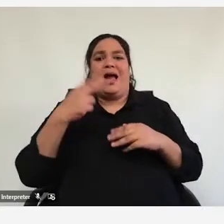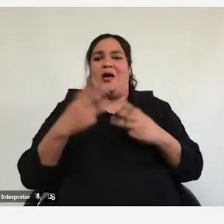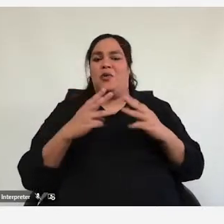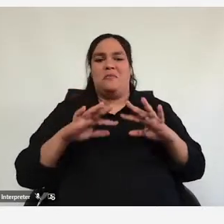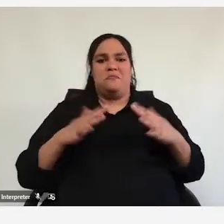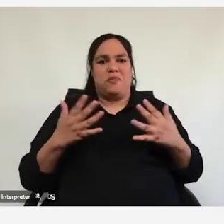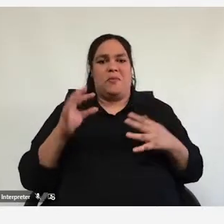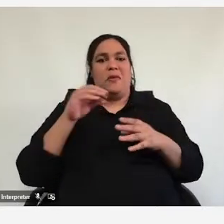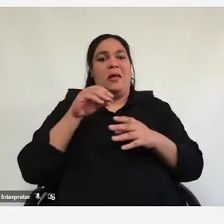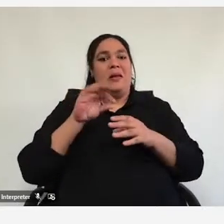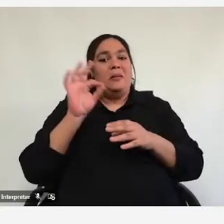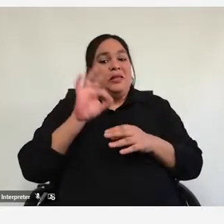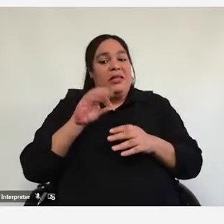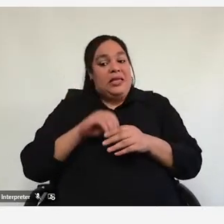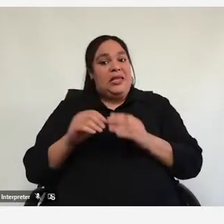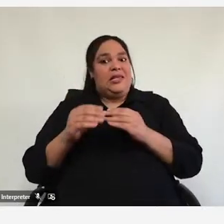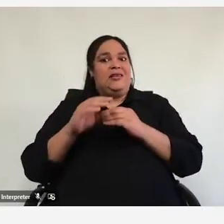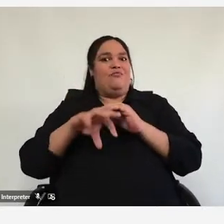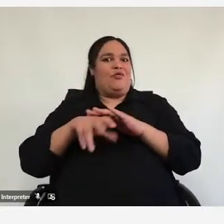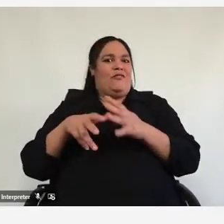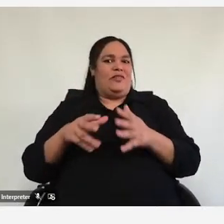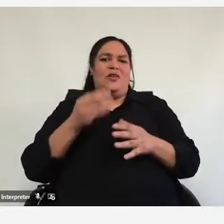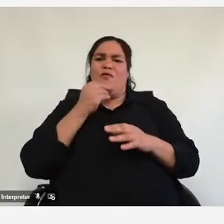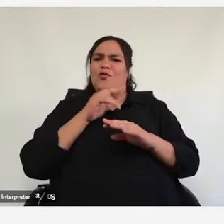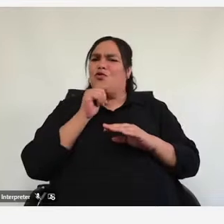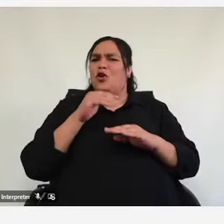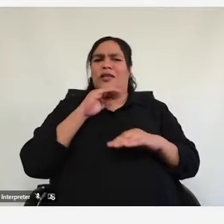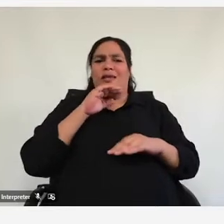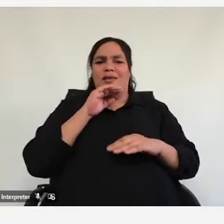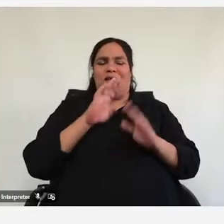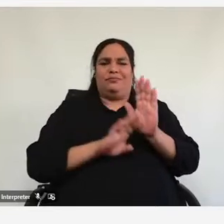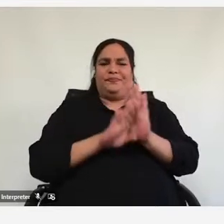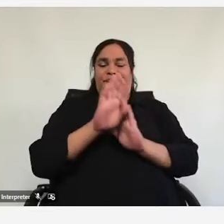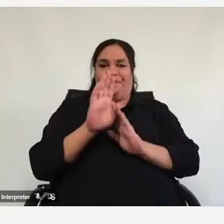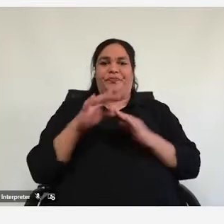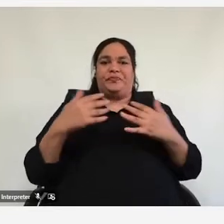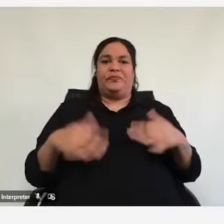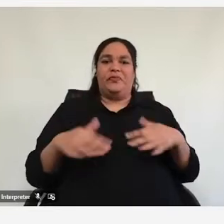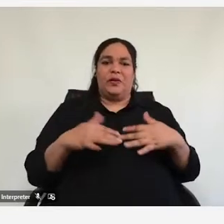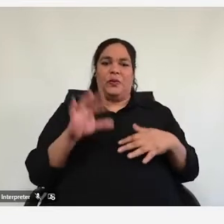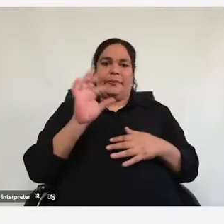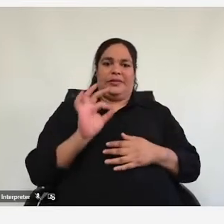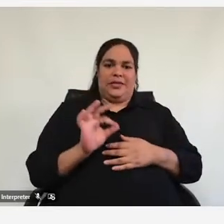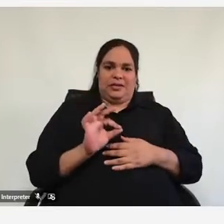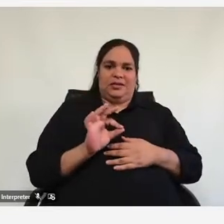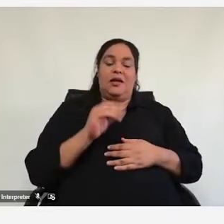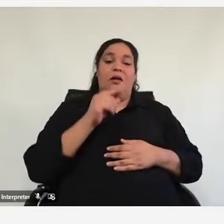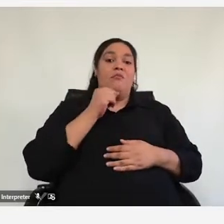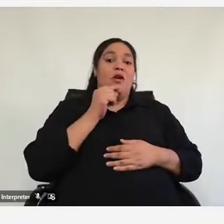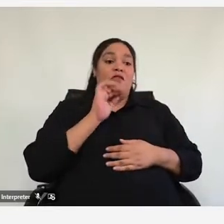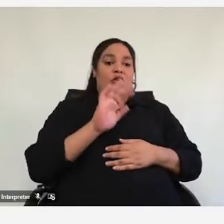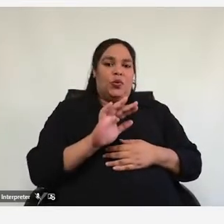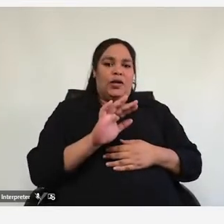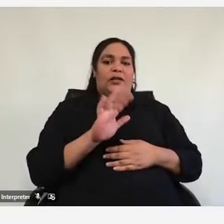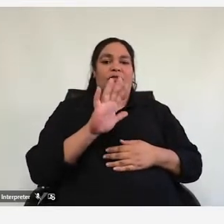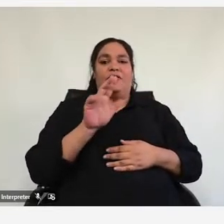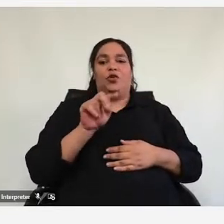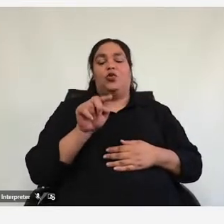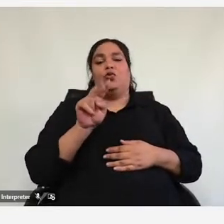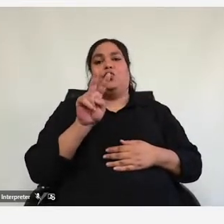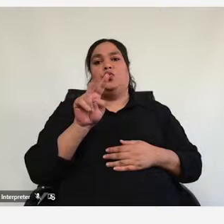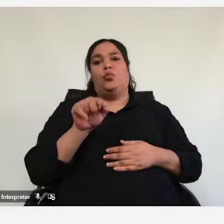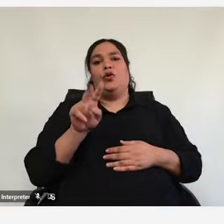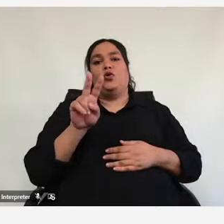in the province. Food insecurity is escalating at an alarming rate In Beaufort West, 42.2%